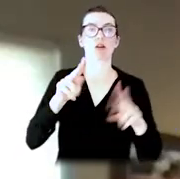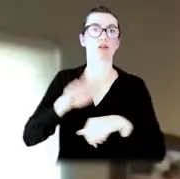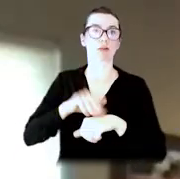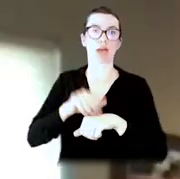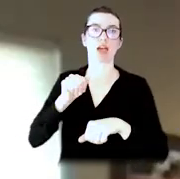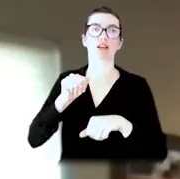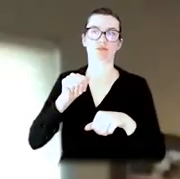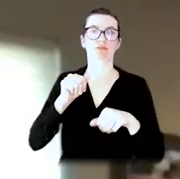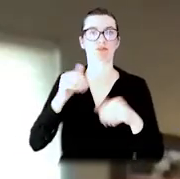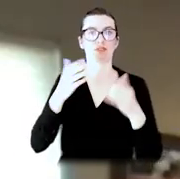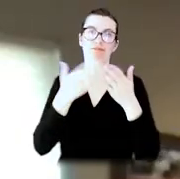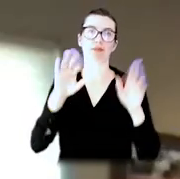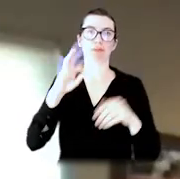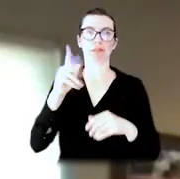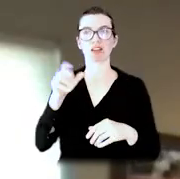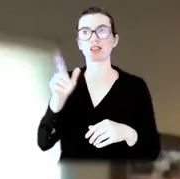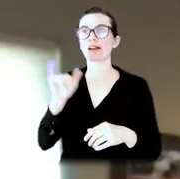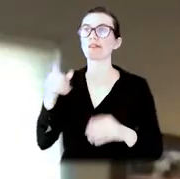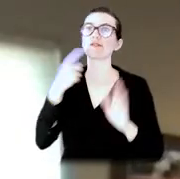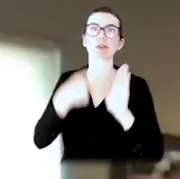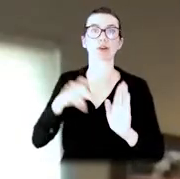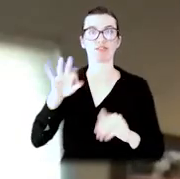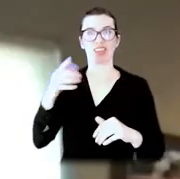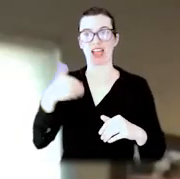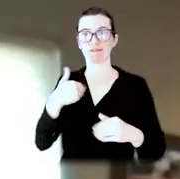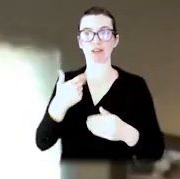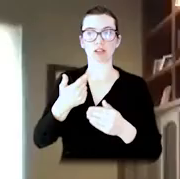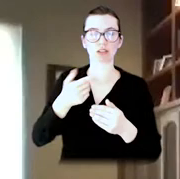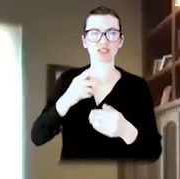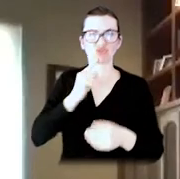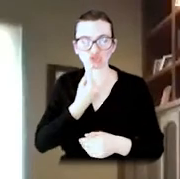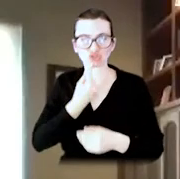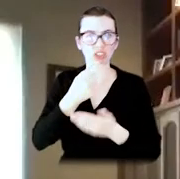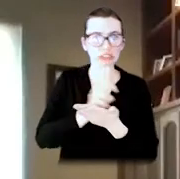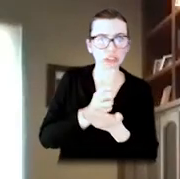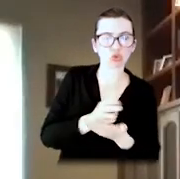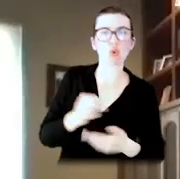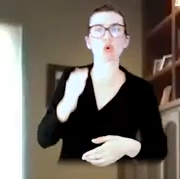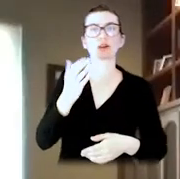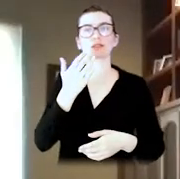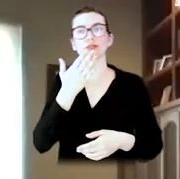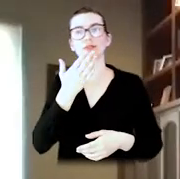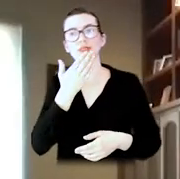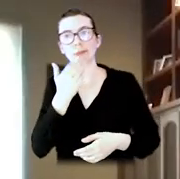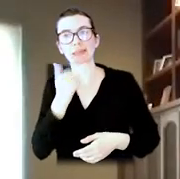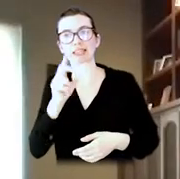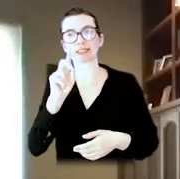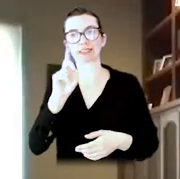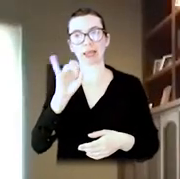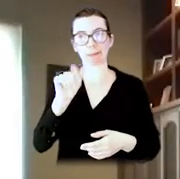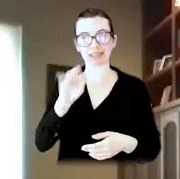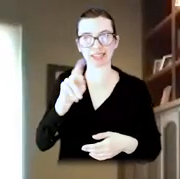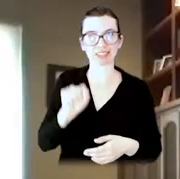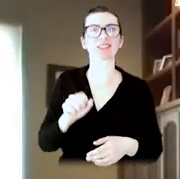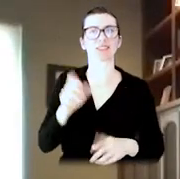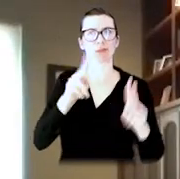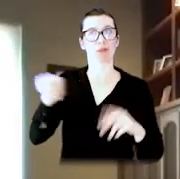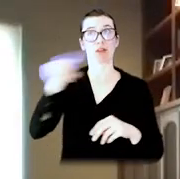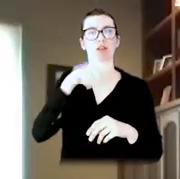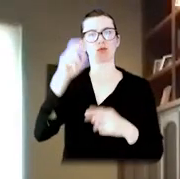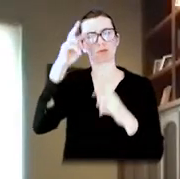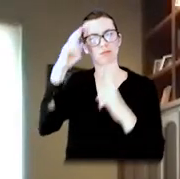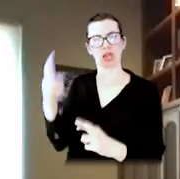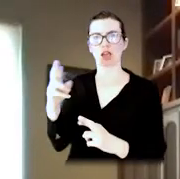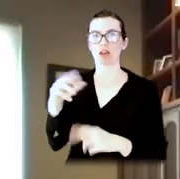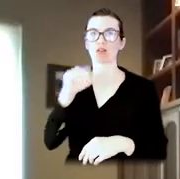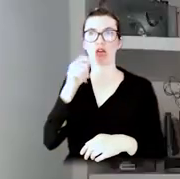you know, like seizures or diabetes, or, you know, and you really need to, people need to respect that. And I think you do not get to pet